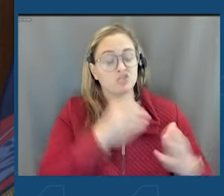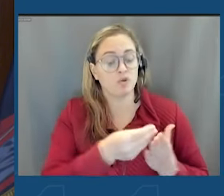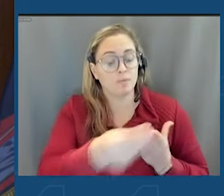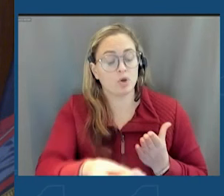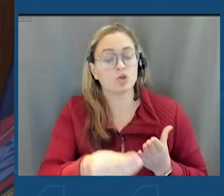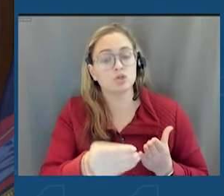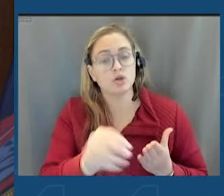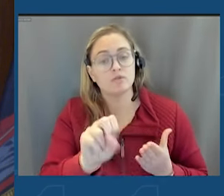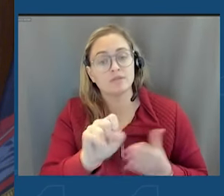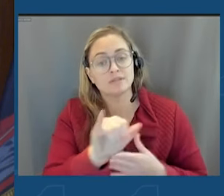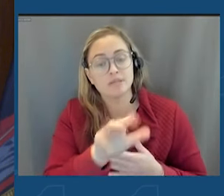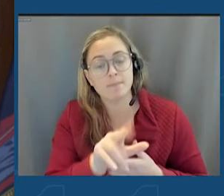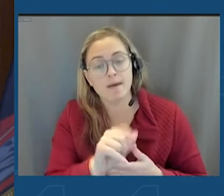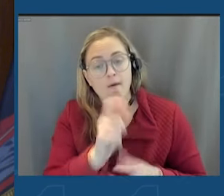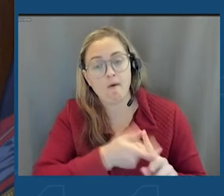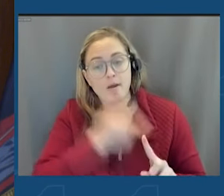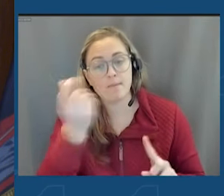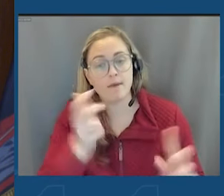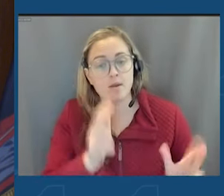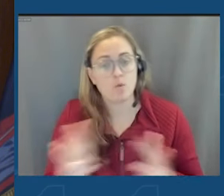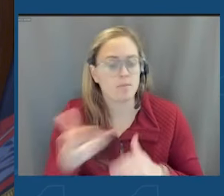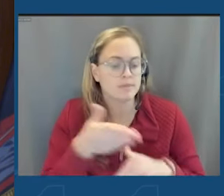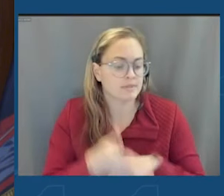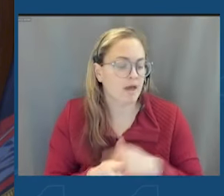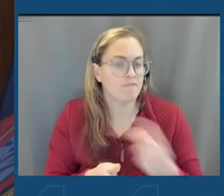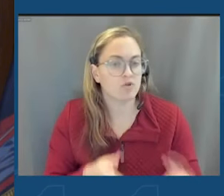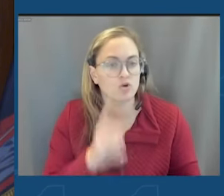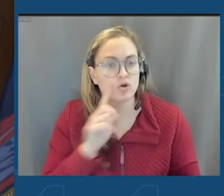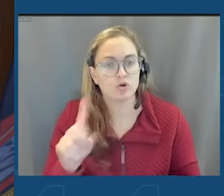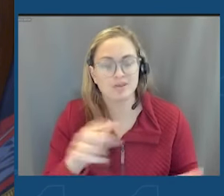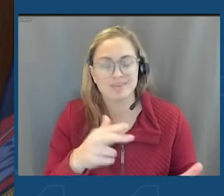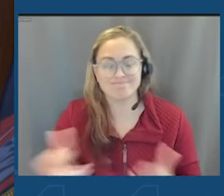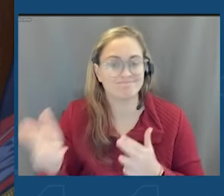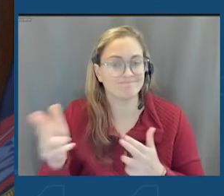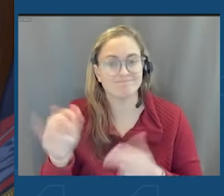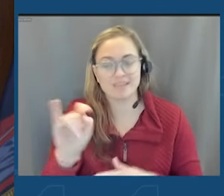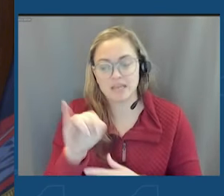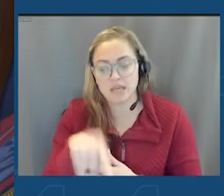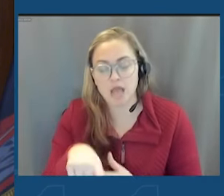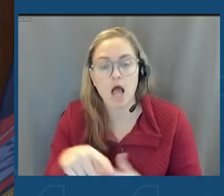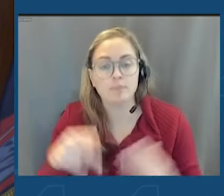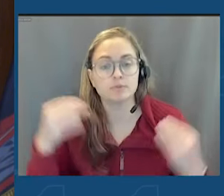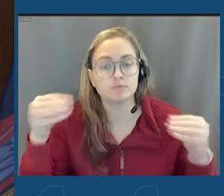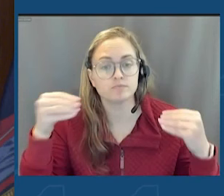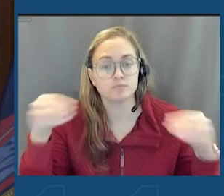weapons to age 21 in the aftermath of the slaughter in the Tops grocery store in Buffalo,